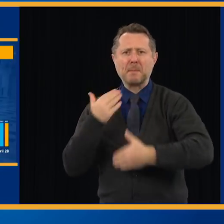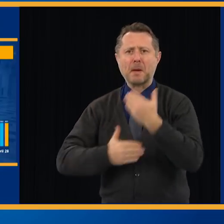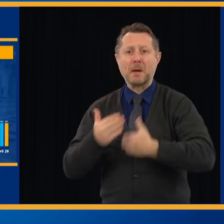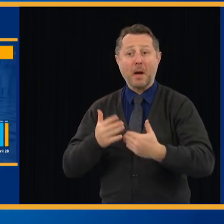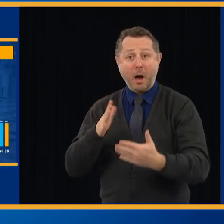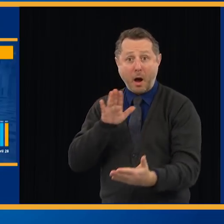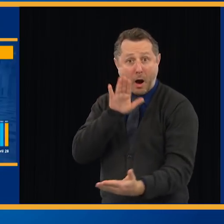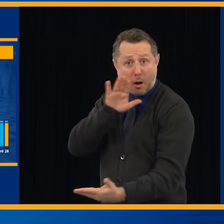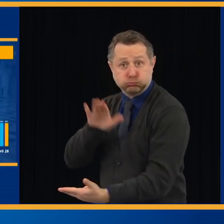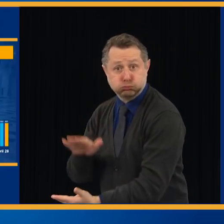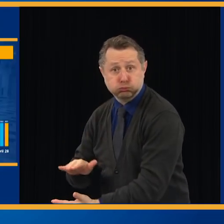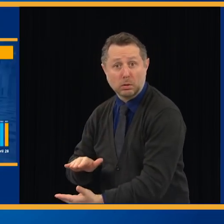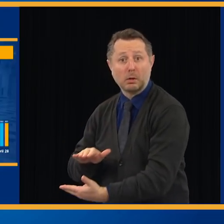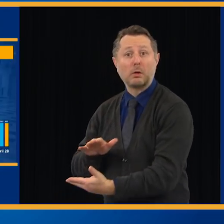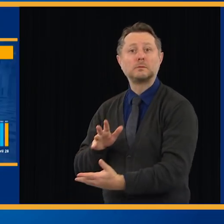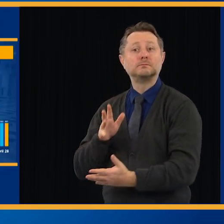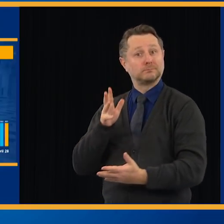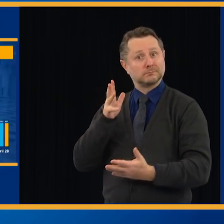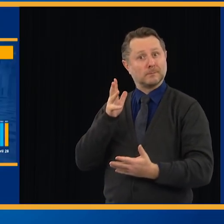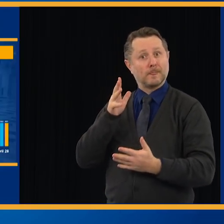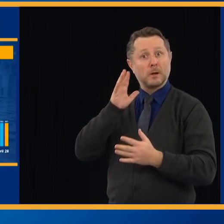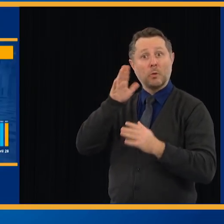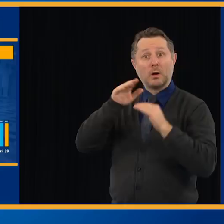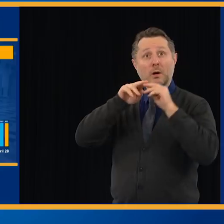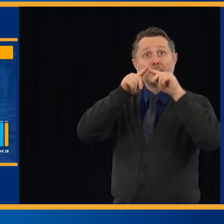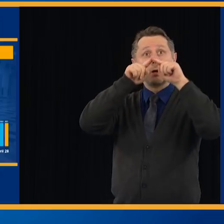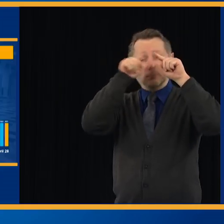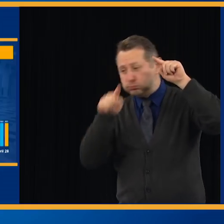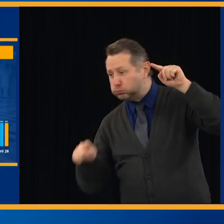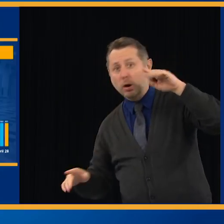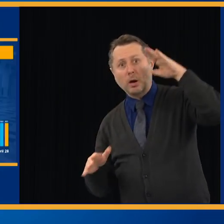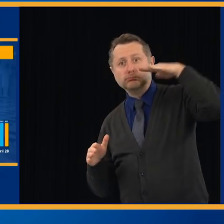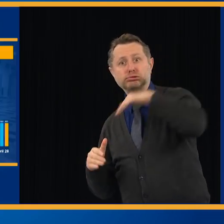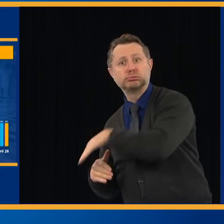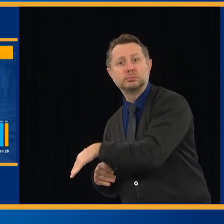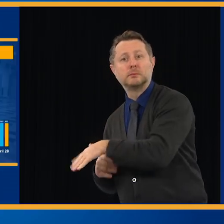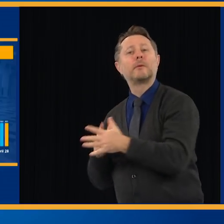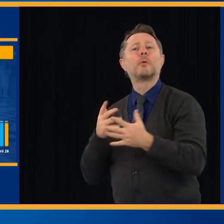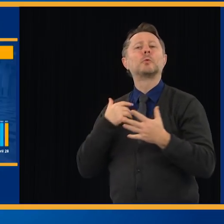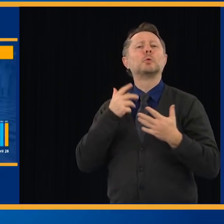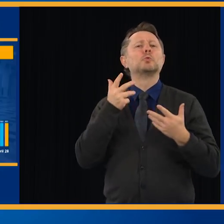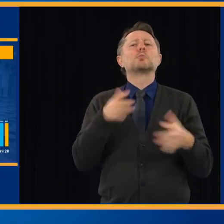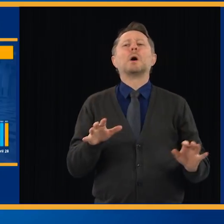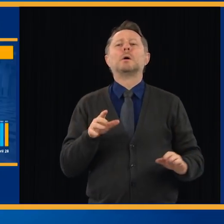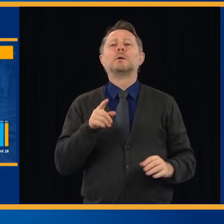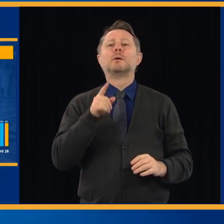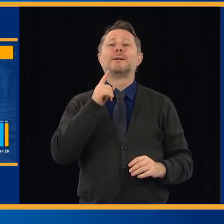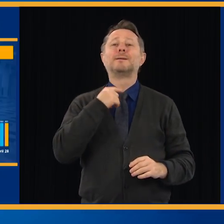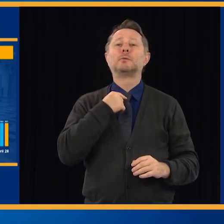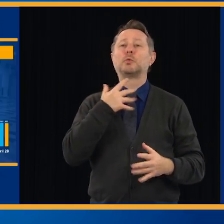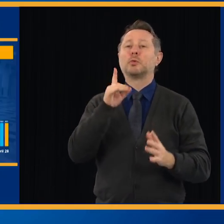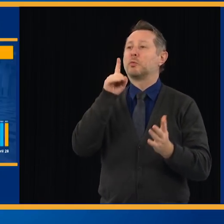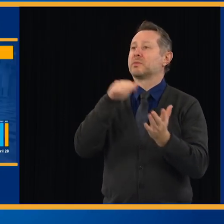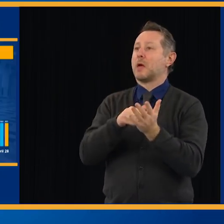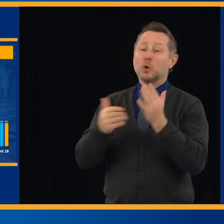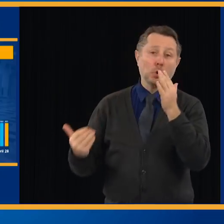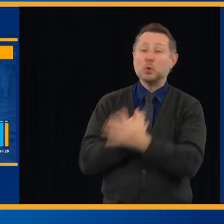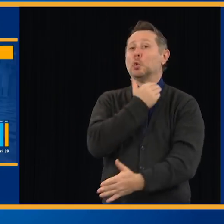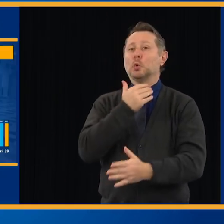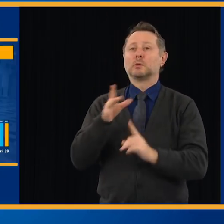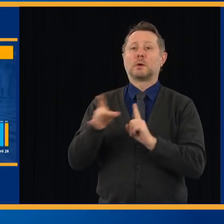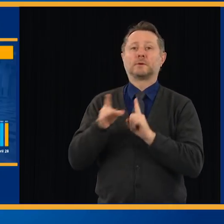go? We don't want to see 1,000 new cases every day. We'd like to see that in the